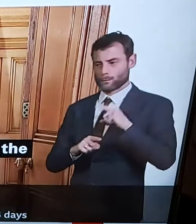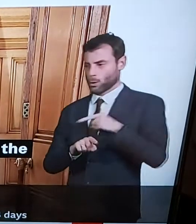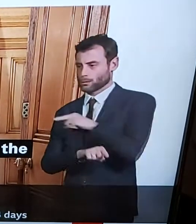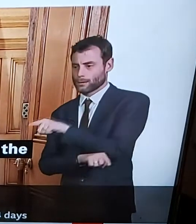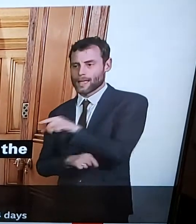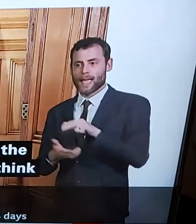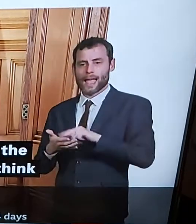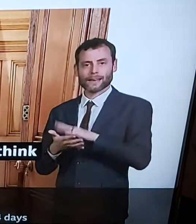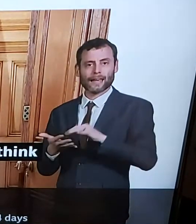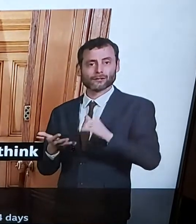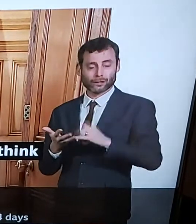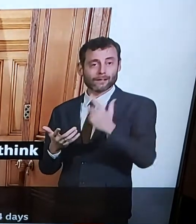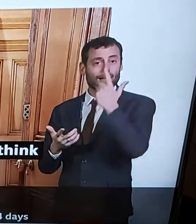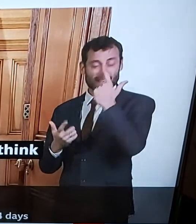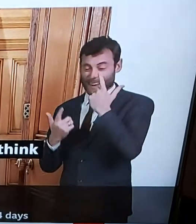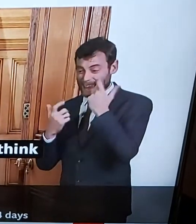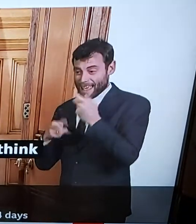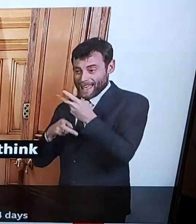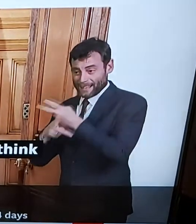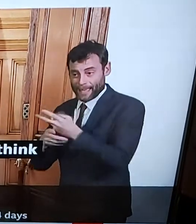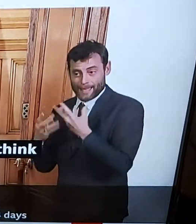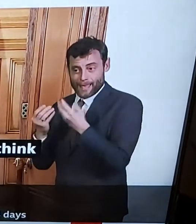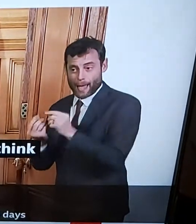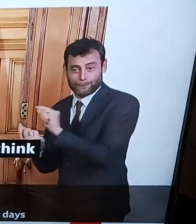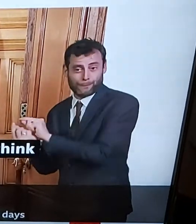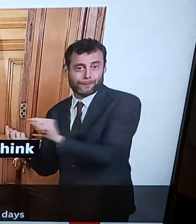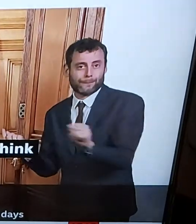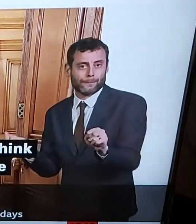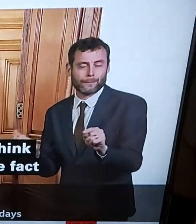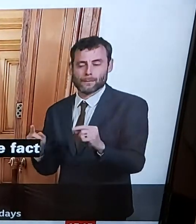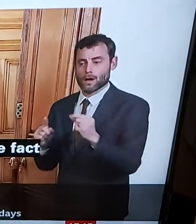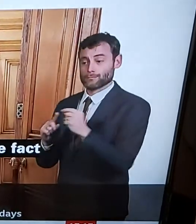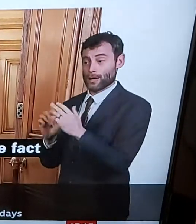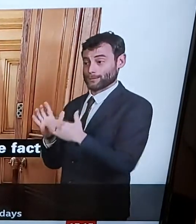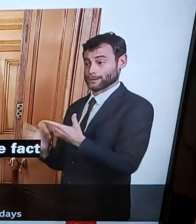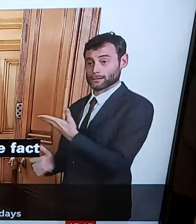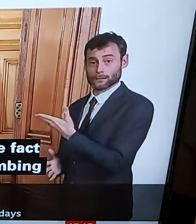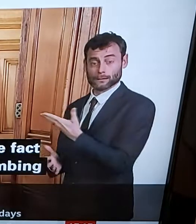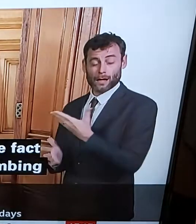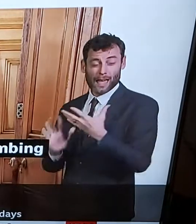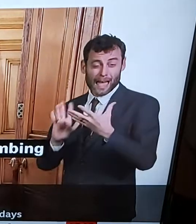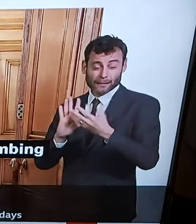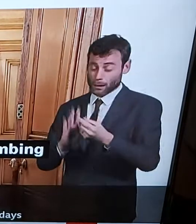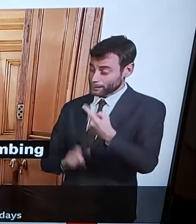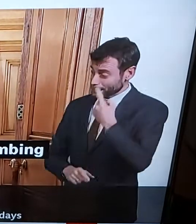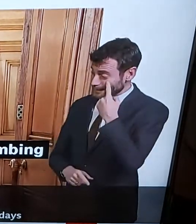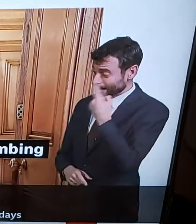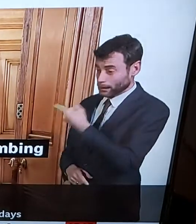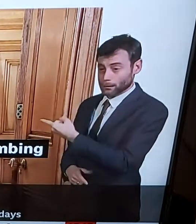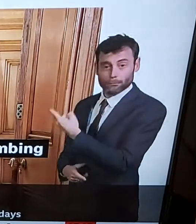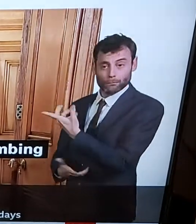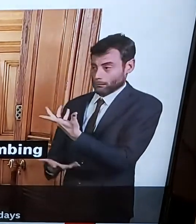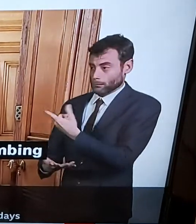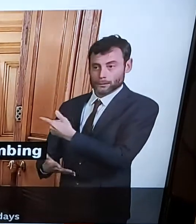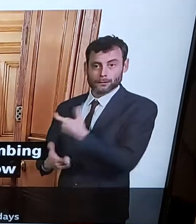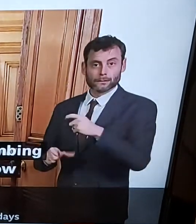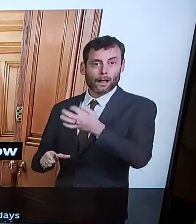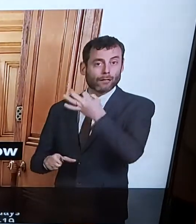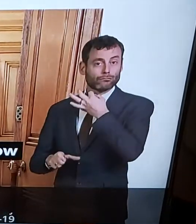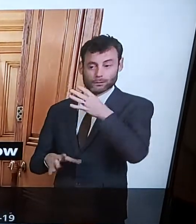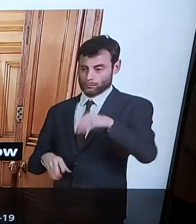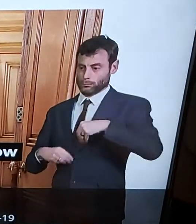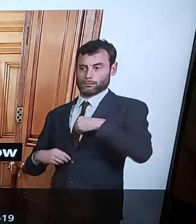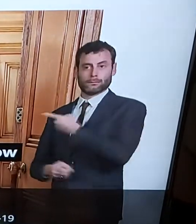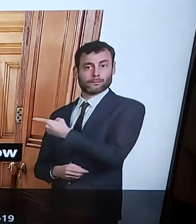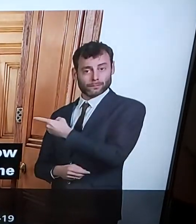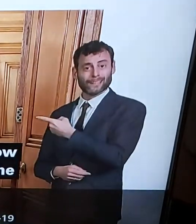that the Prime Minister succumbing to the virus is a reminder of how seriously we all need to take the advice